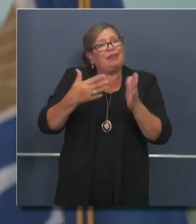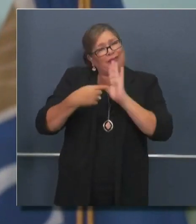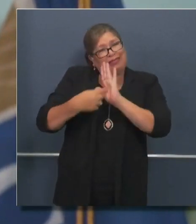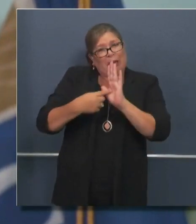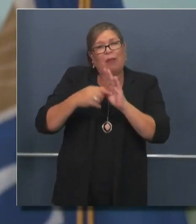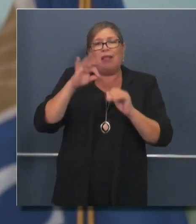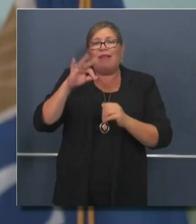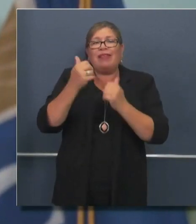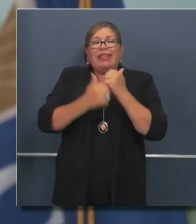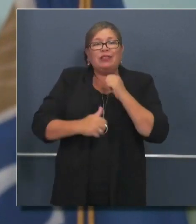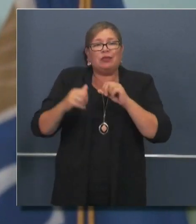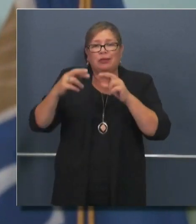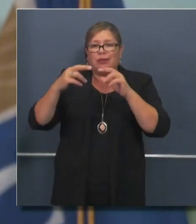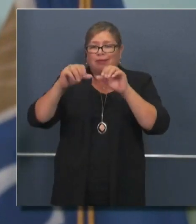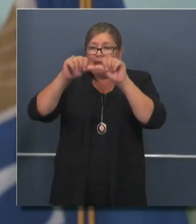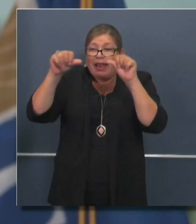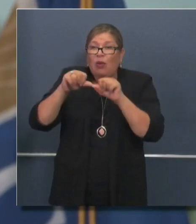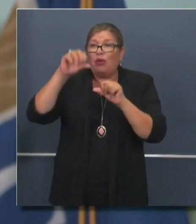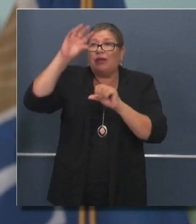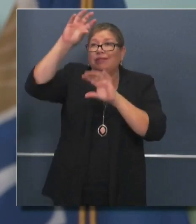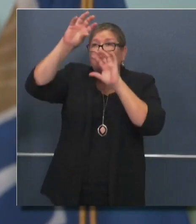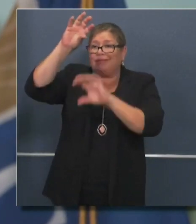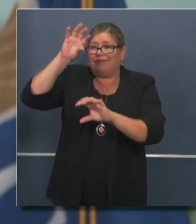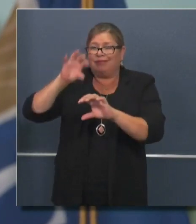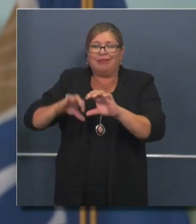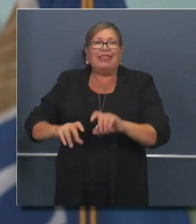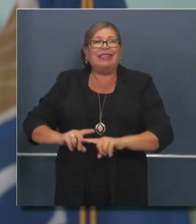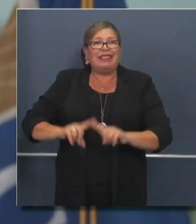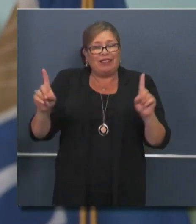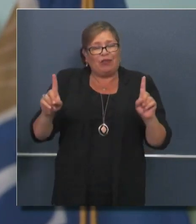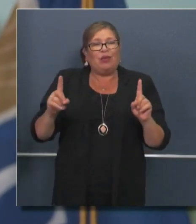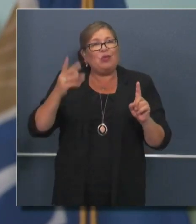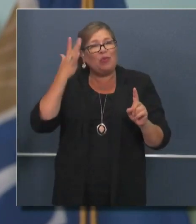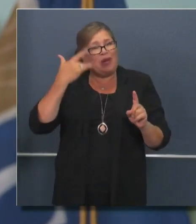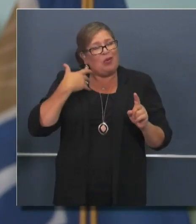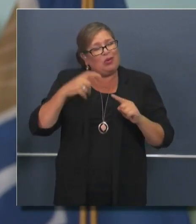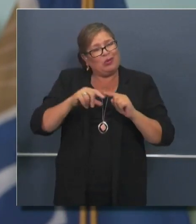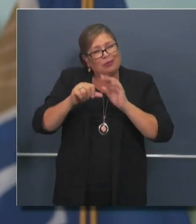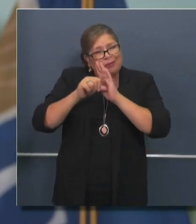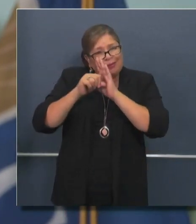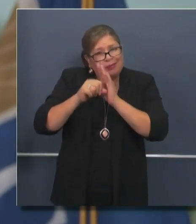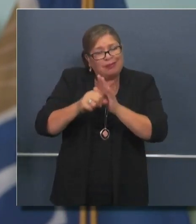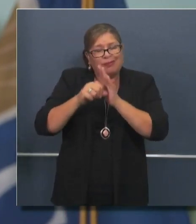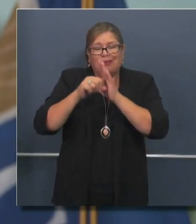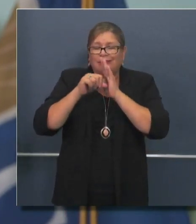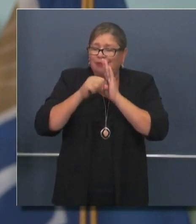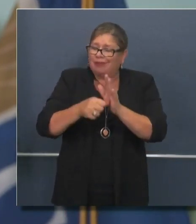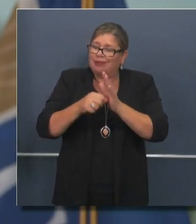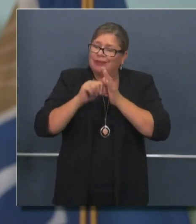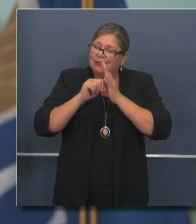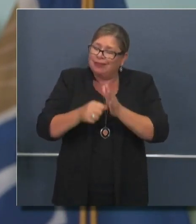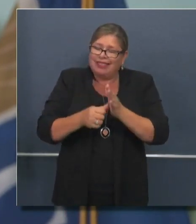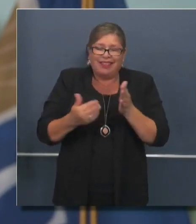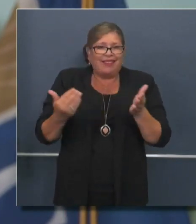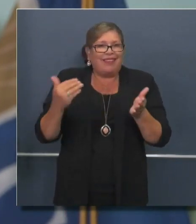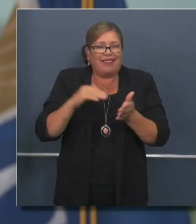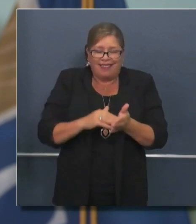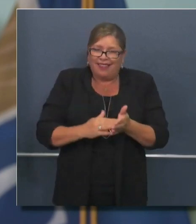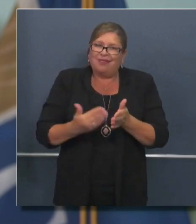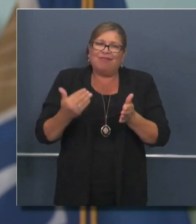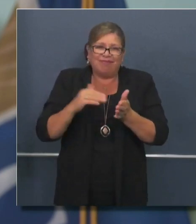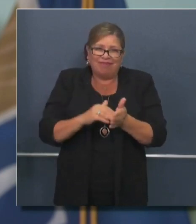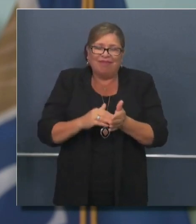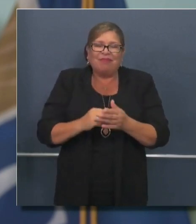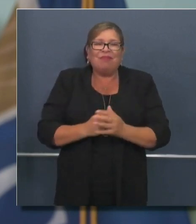an expression of reinforcing a paradigm that needs to be communicated and cannot be repeated